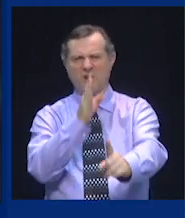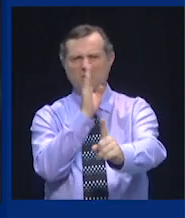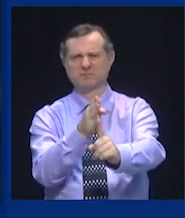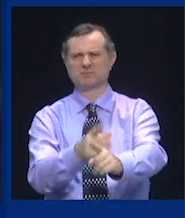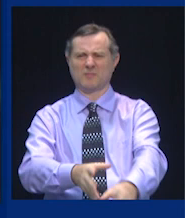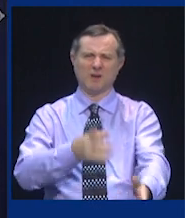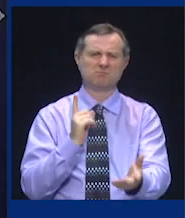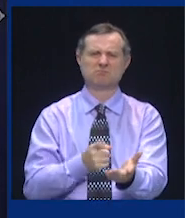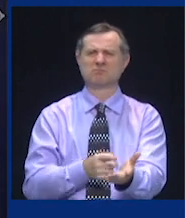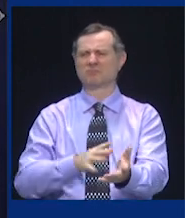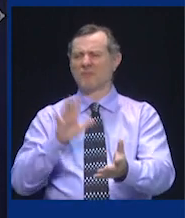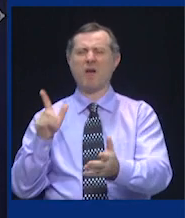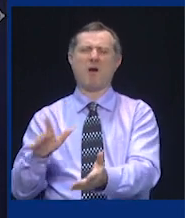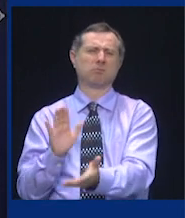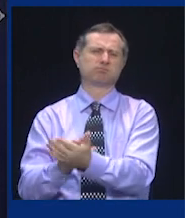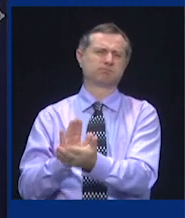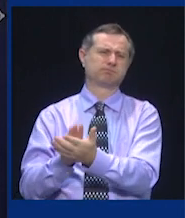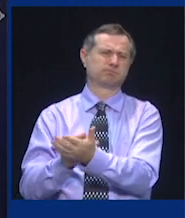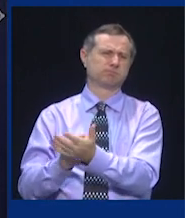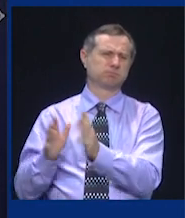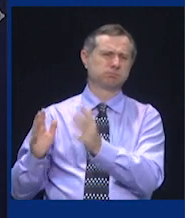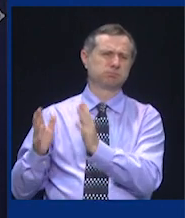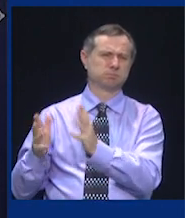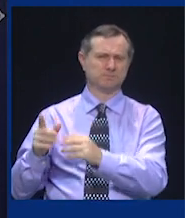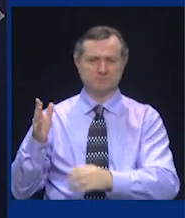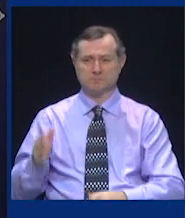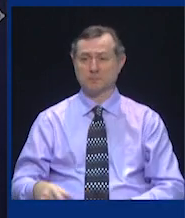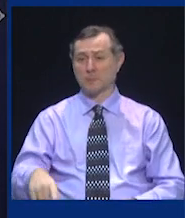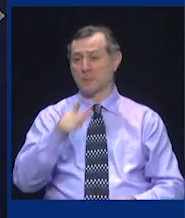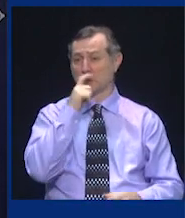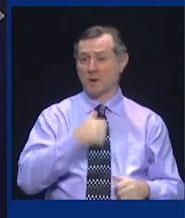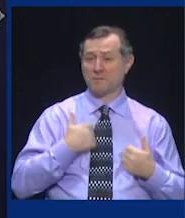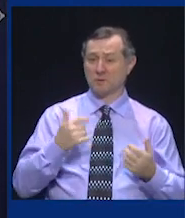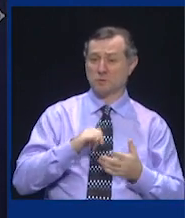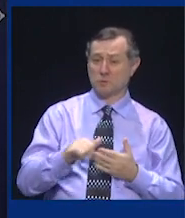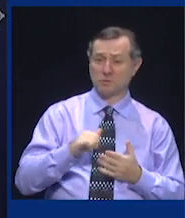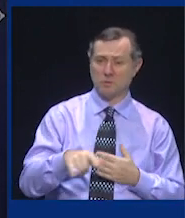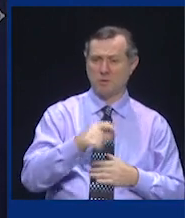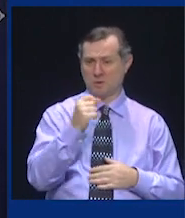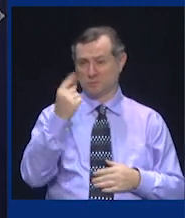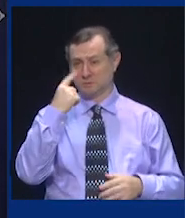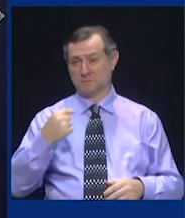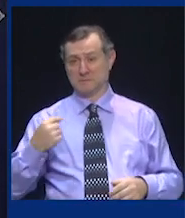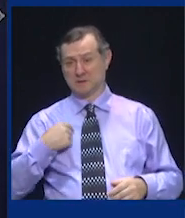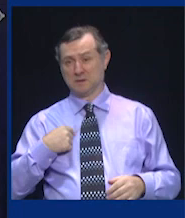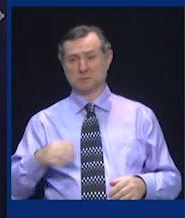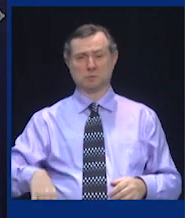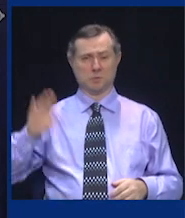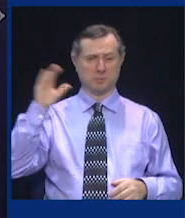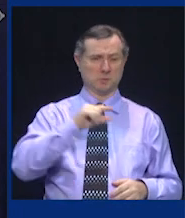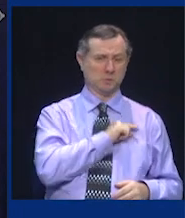it. And New Yorkers get it. I'm a Queens boy. I get it.